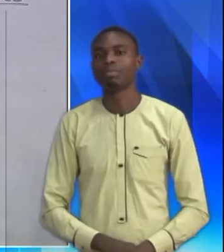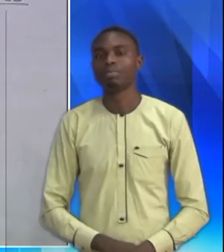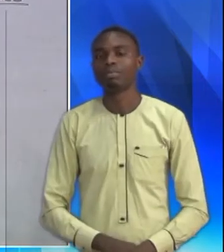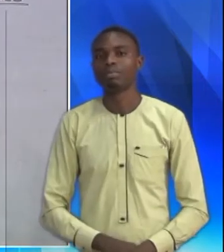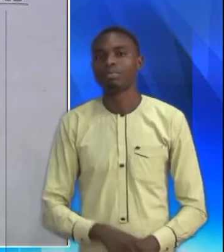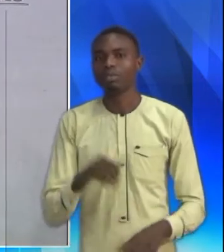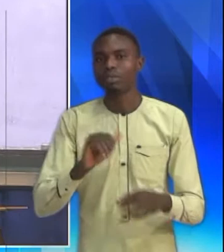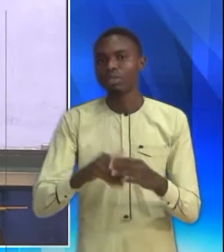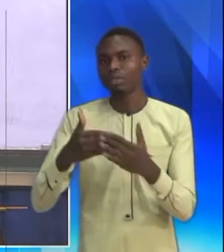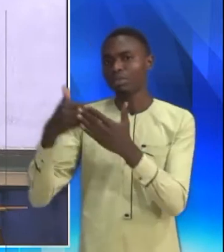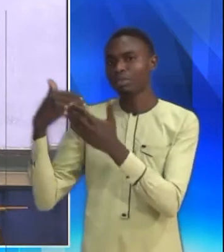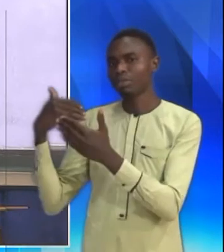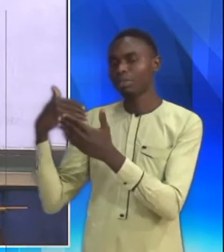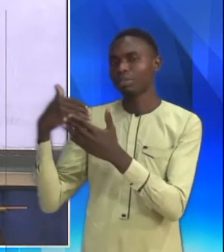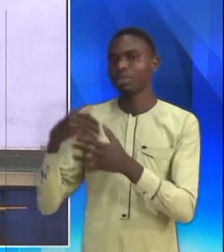In our previous